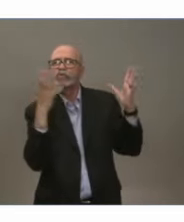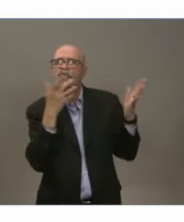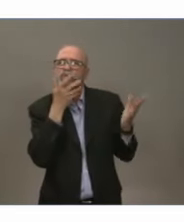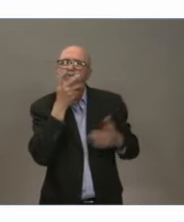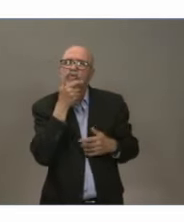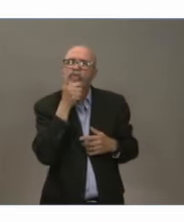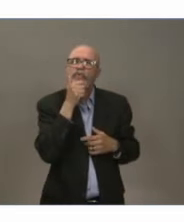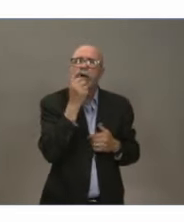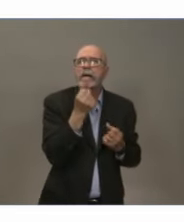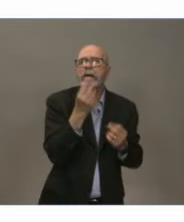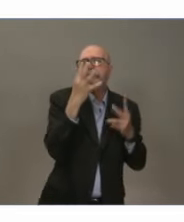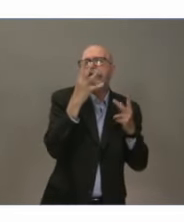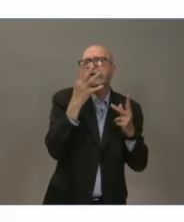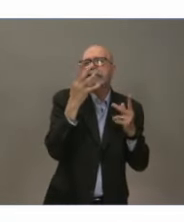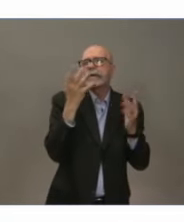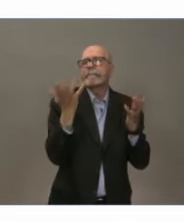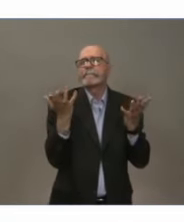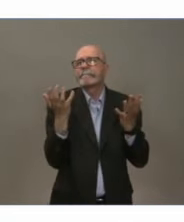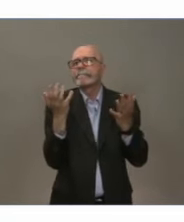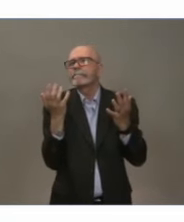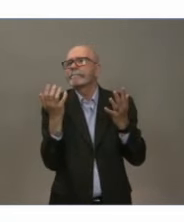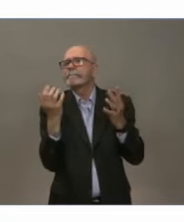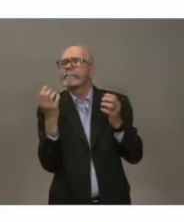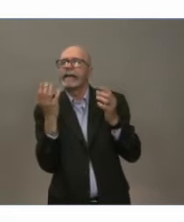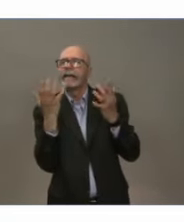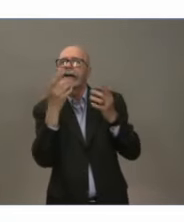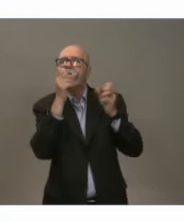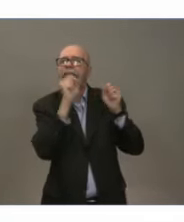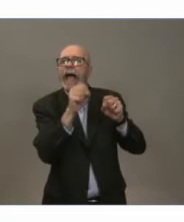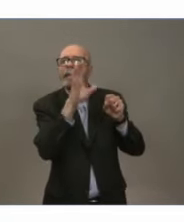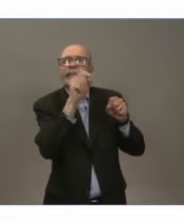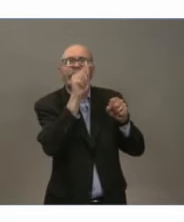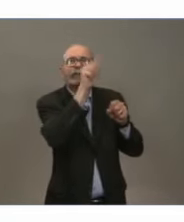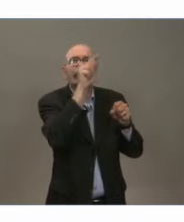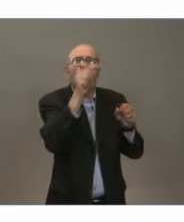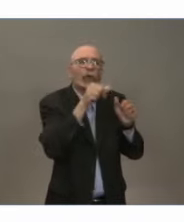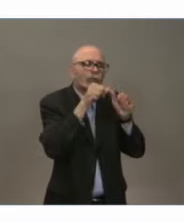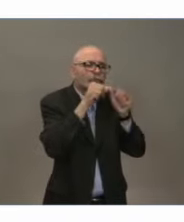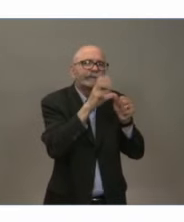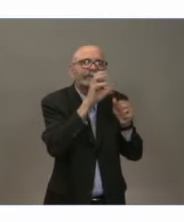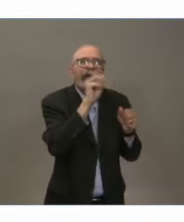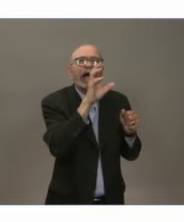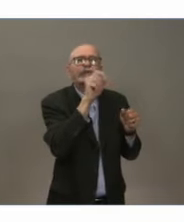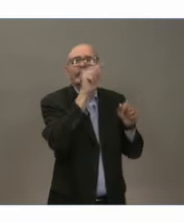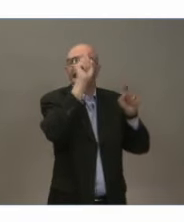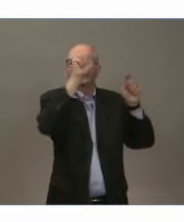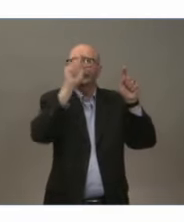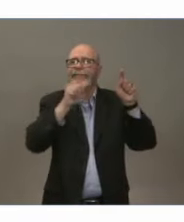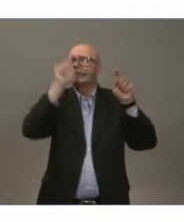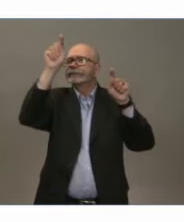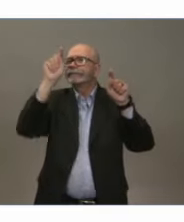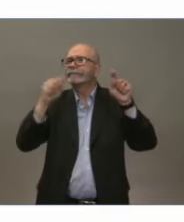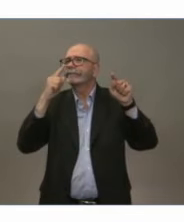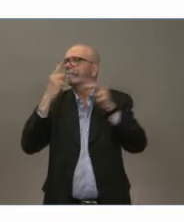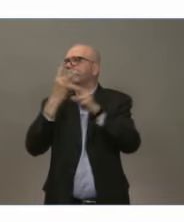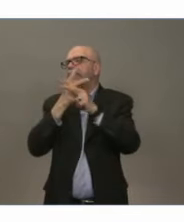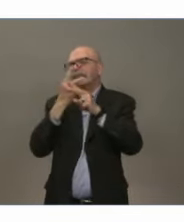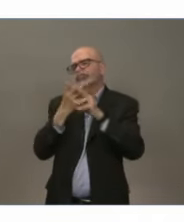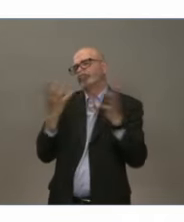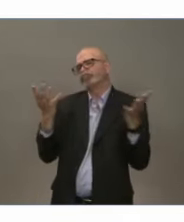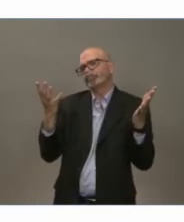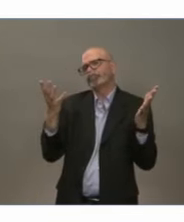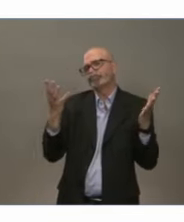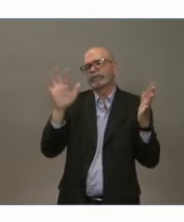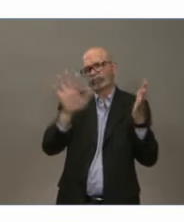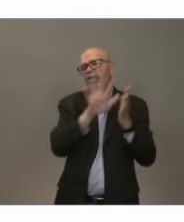and we have some things very urgently working on that to be able to do a better job of that. Next, we'll go to Cassandra Nadeau-Lamache,